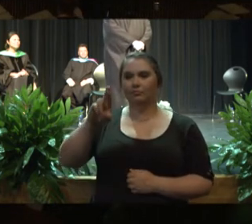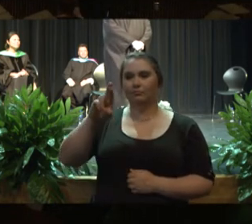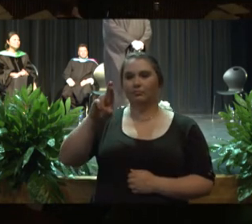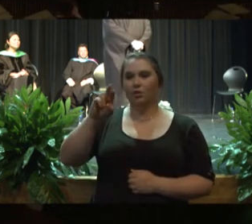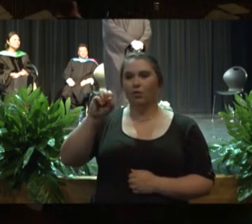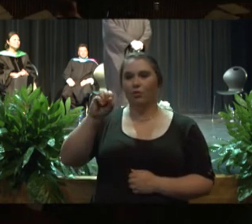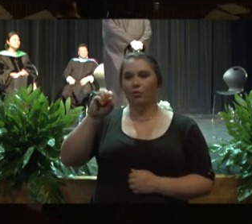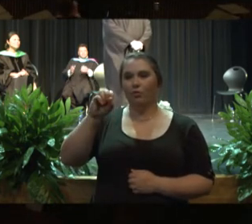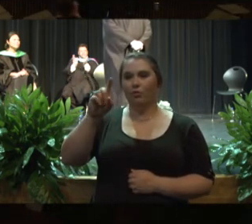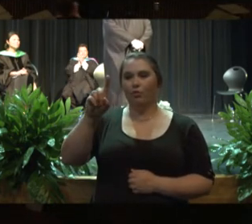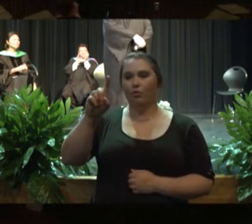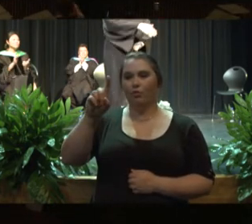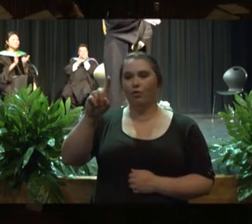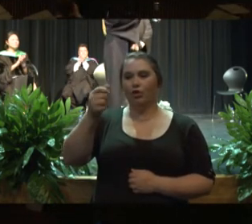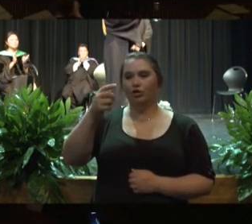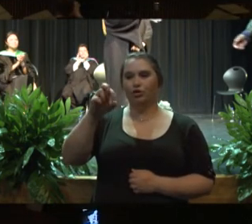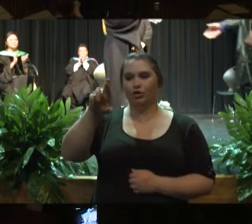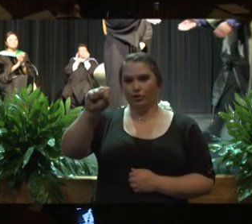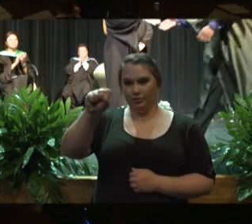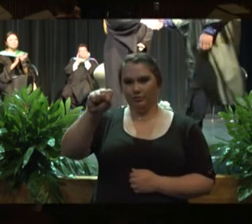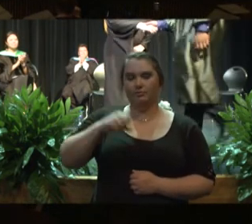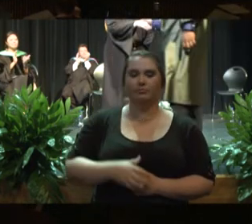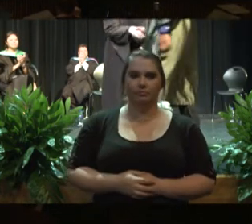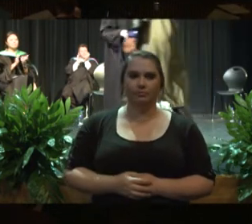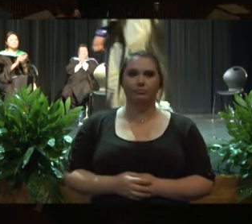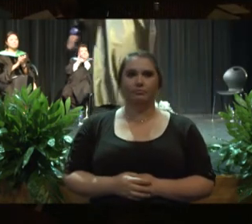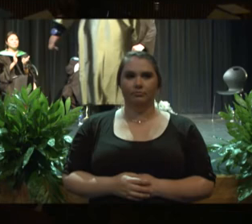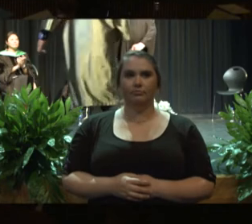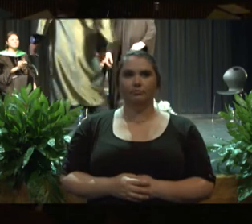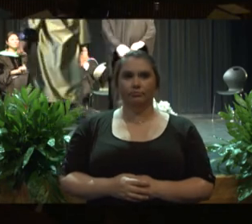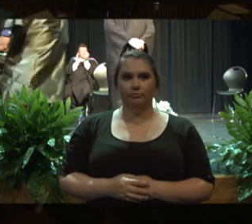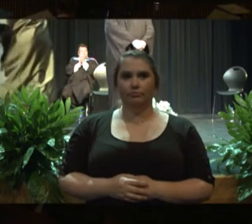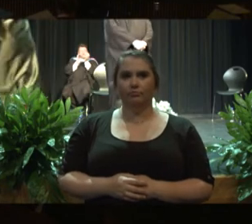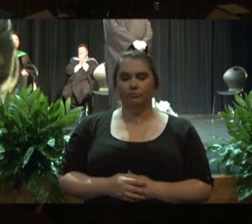Jeremiah Devante Rogers.